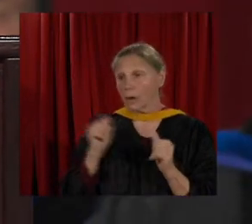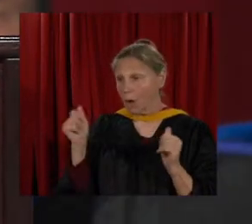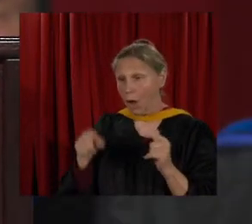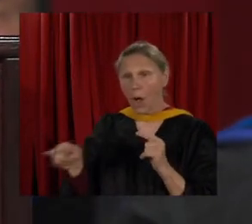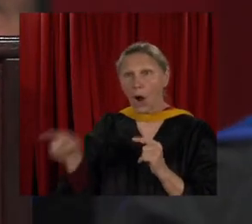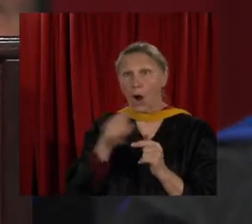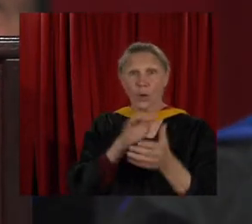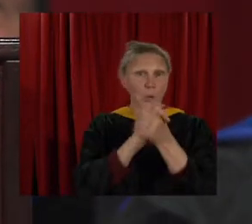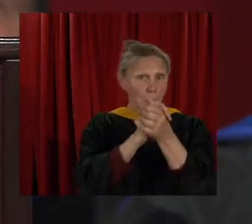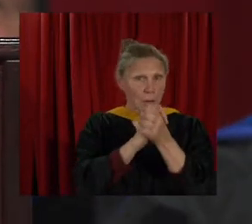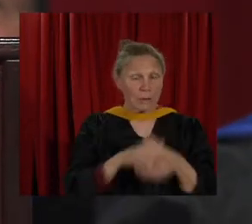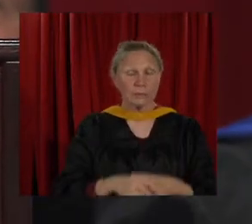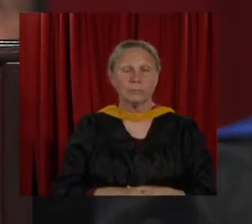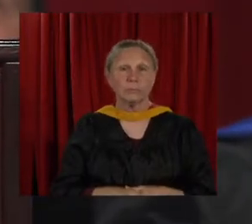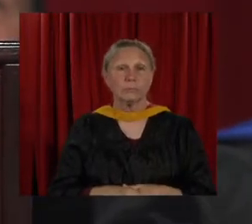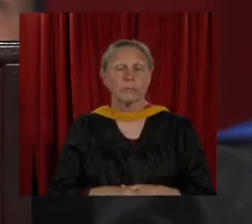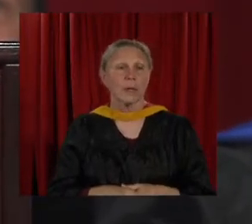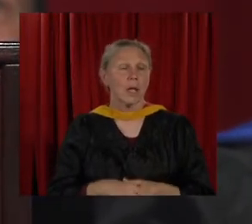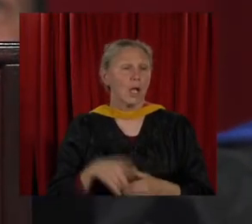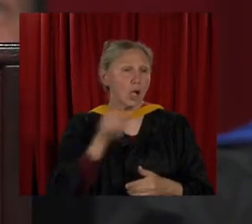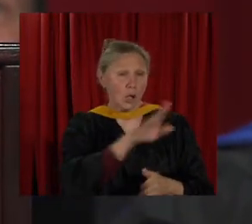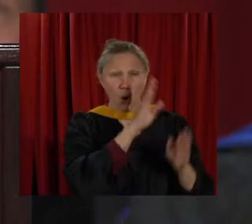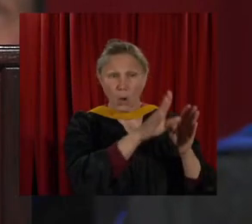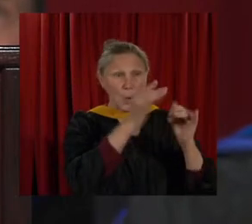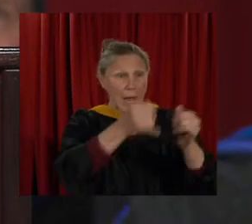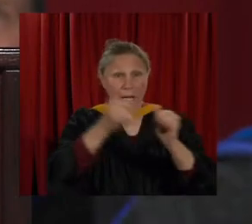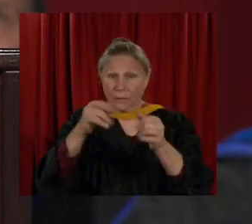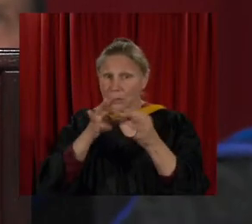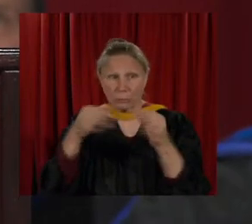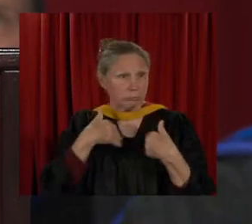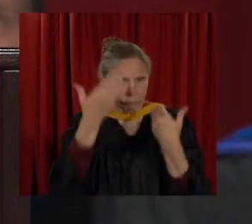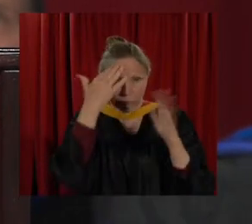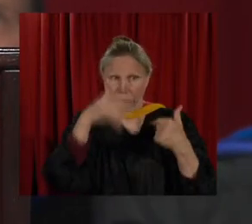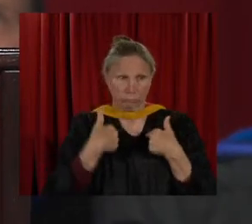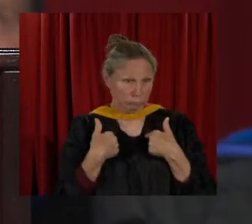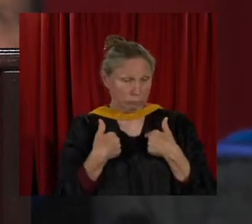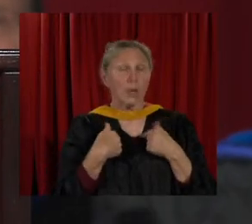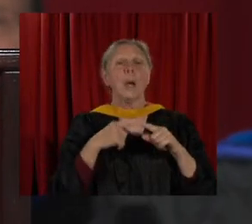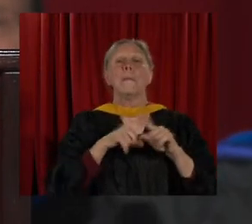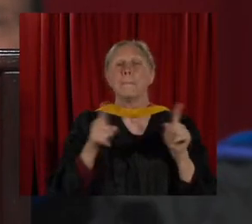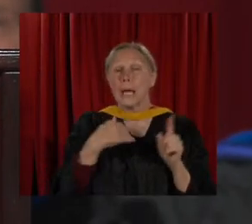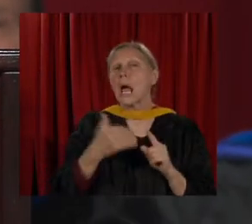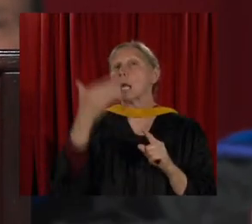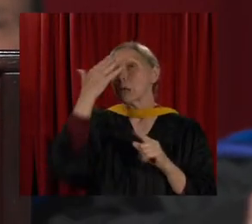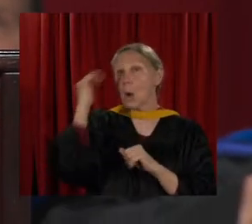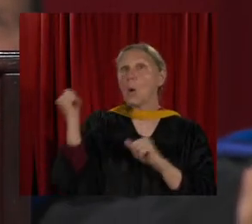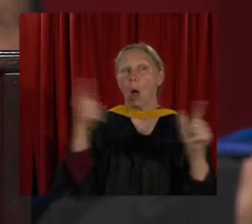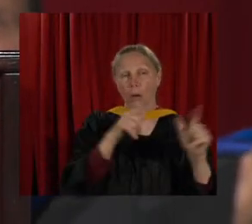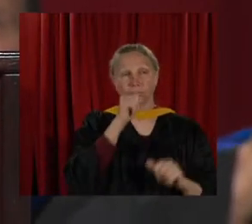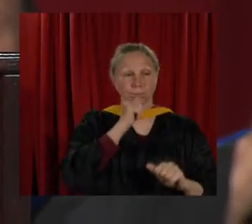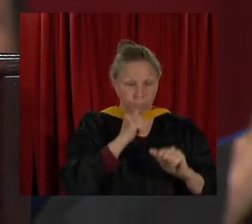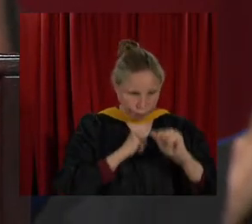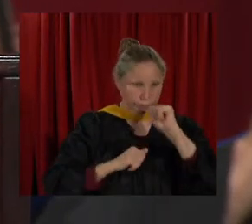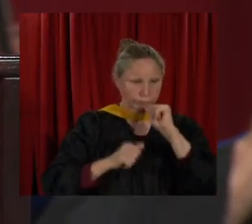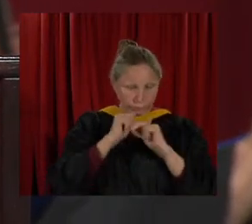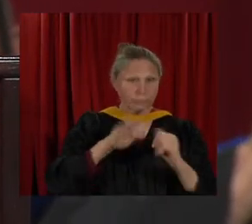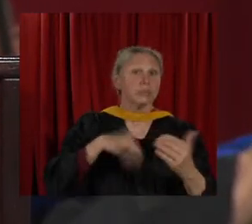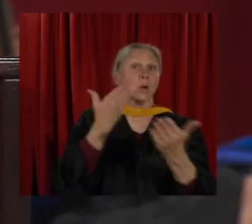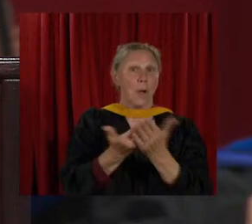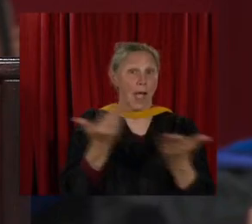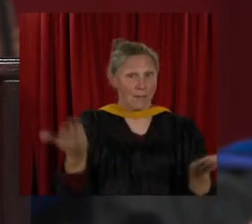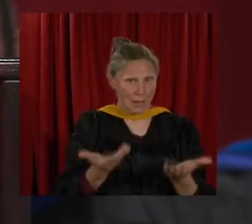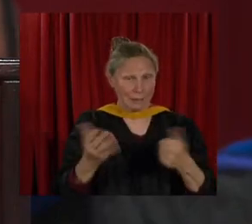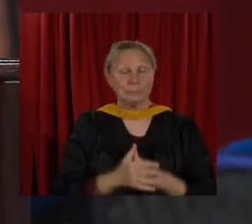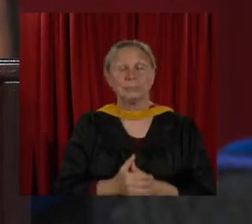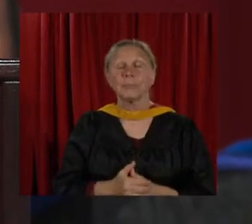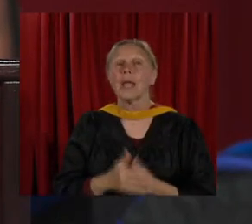congratulations. I don't know the individual and unique story of each and every one of you, but I know that we have all endured to get to this point. And